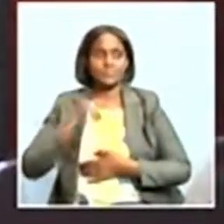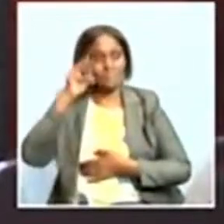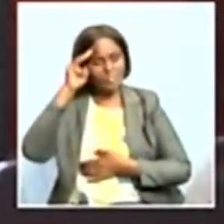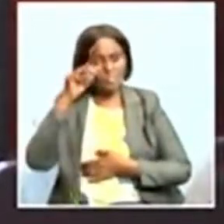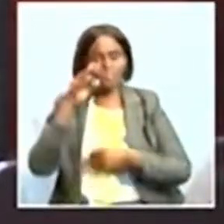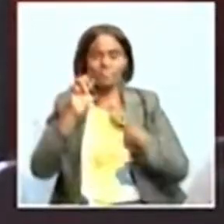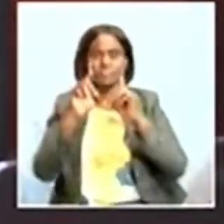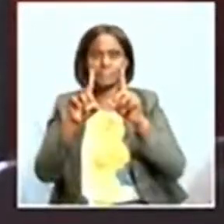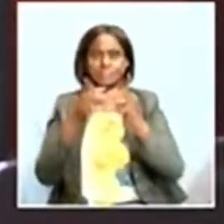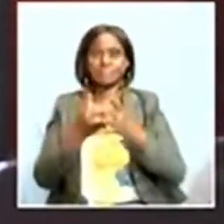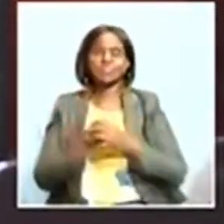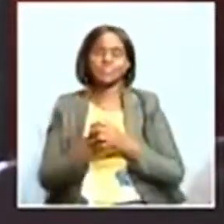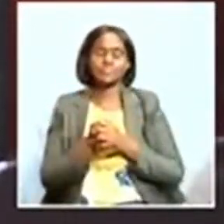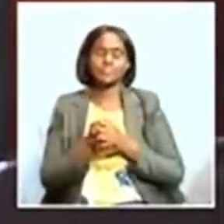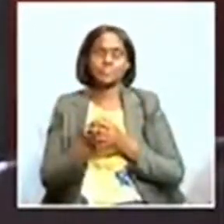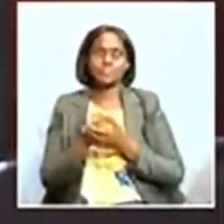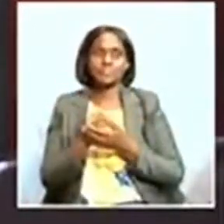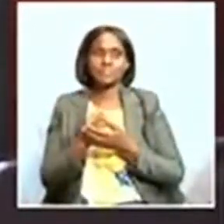of Education.